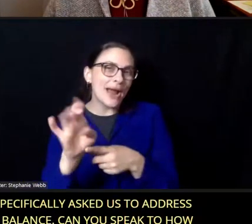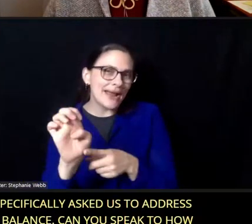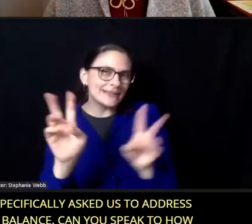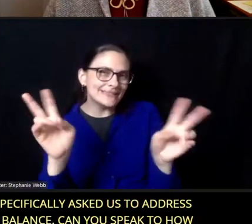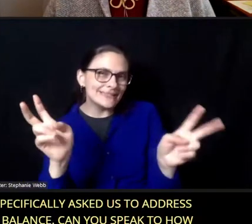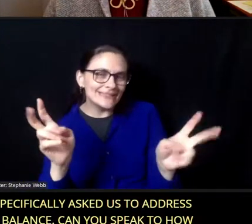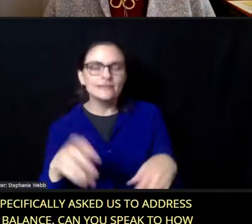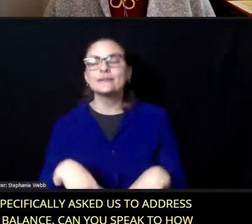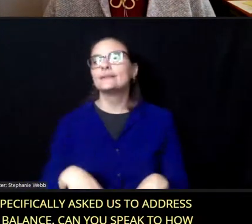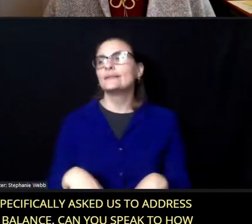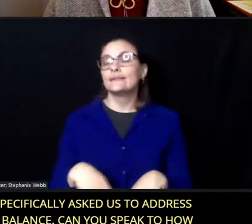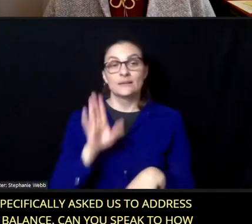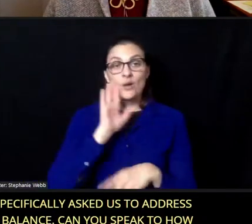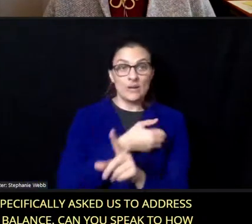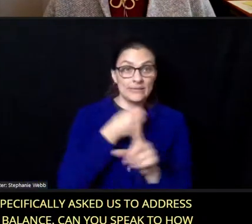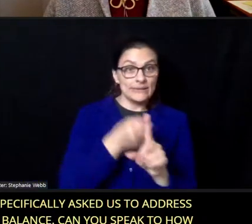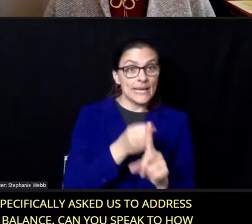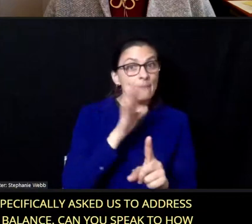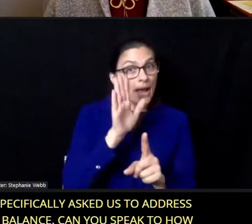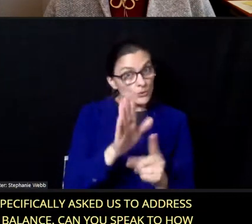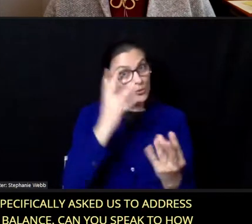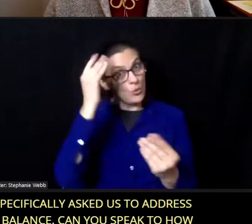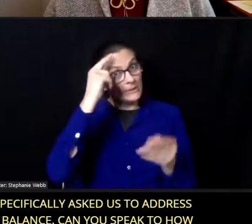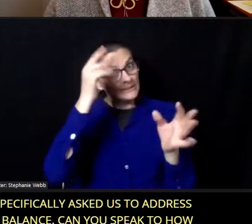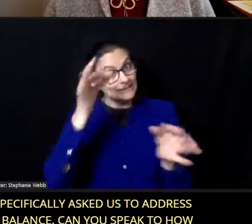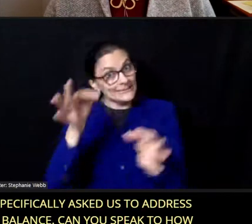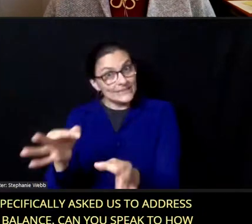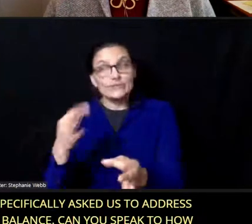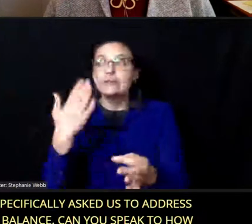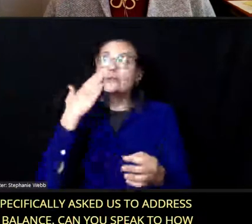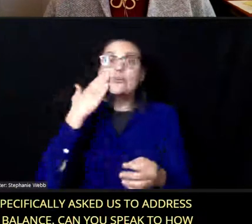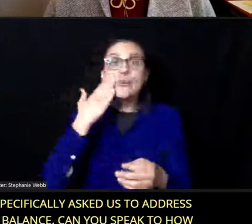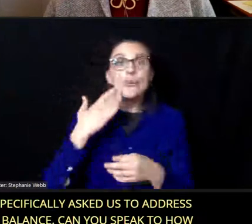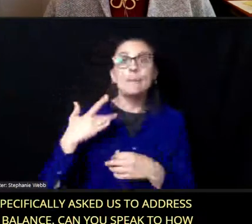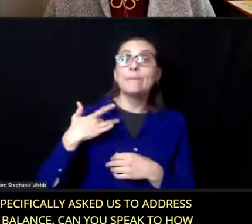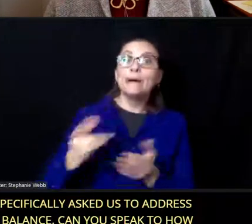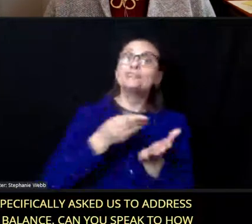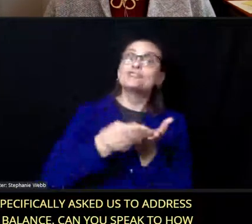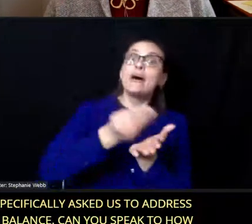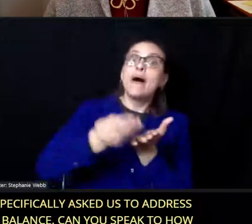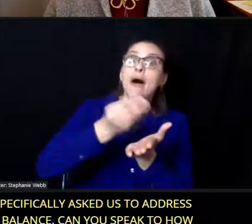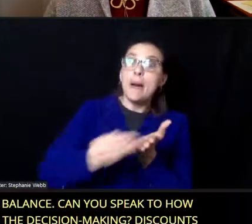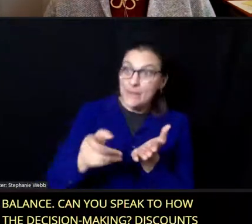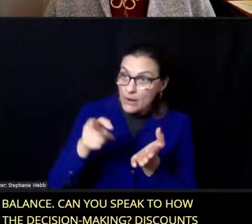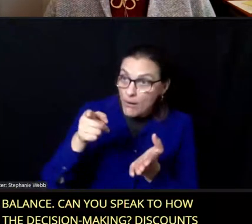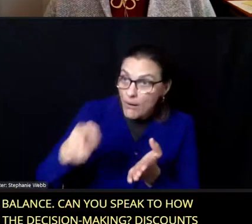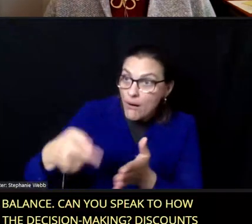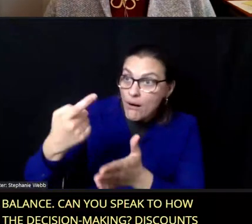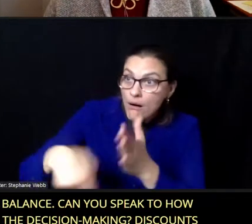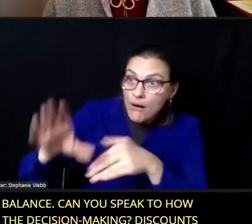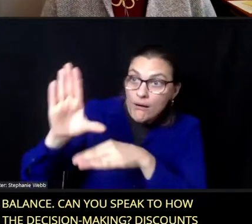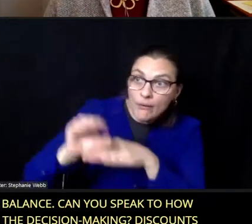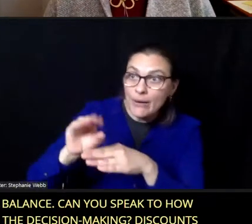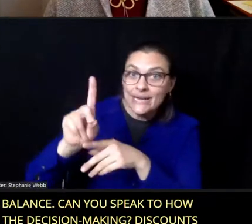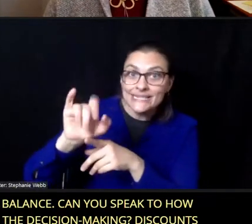in shopping, play into decision making, and how we could kind of address that on a label.